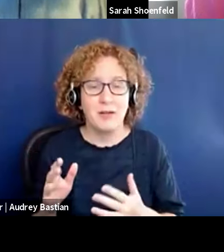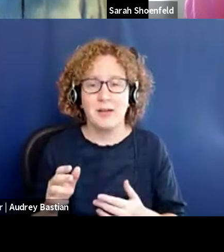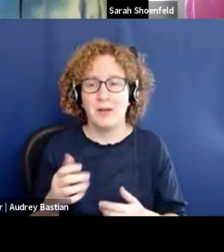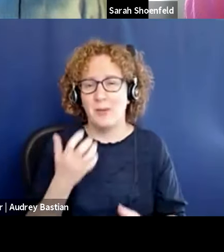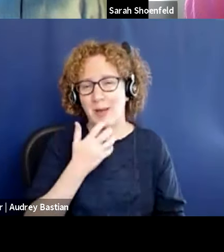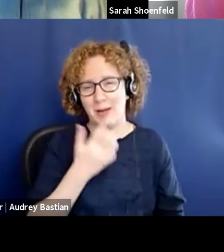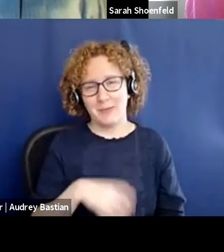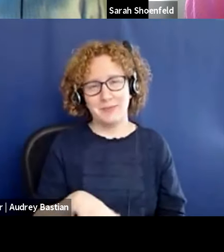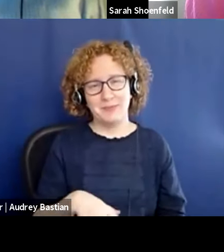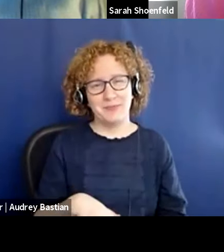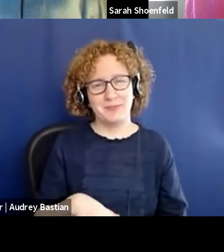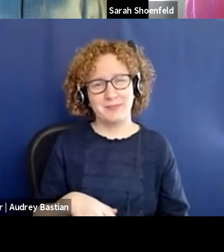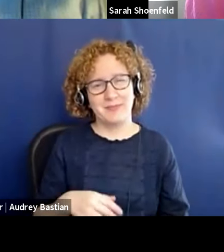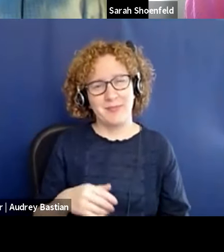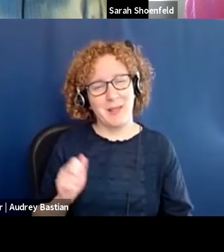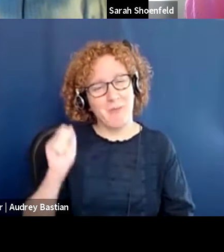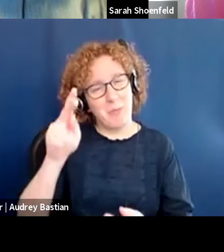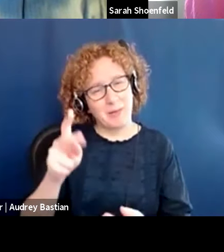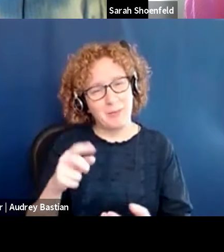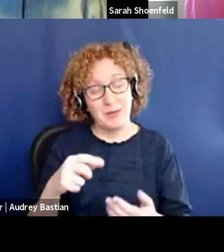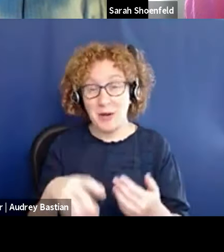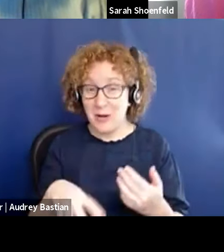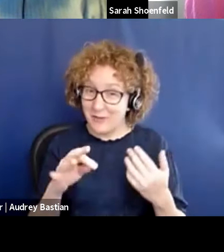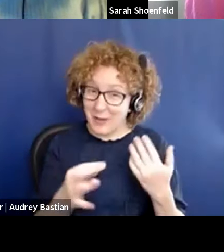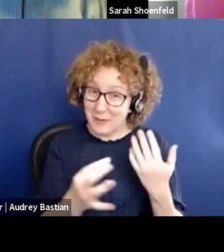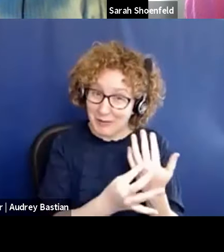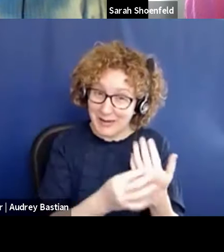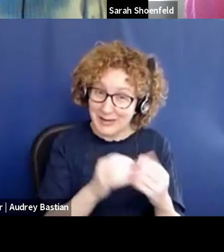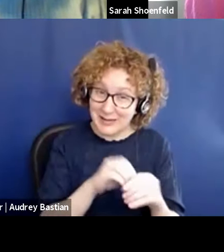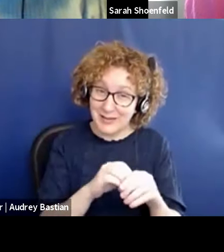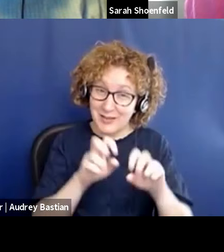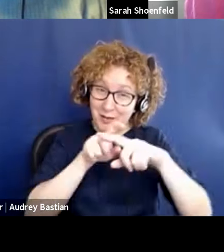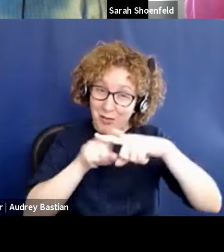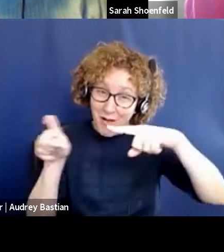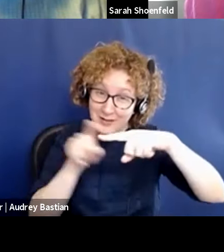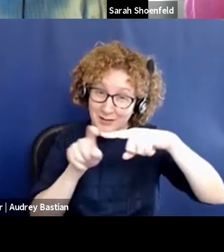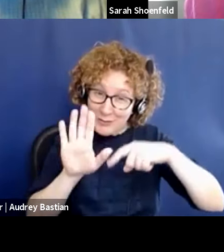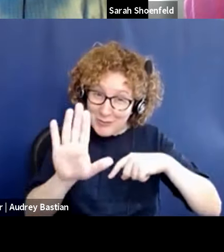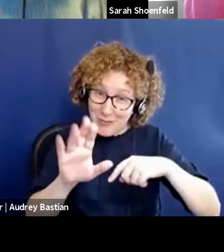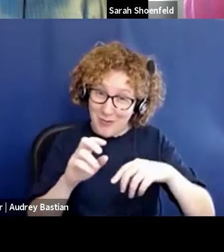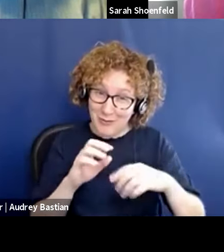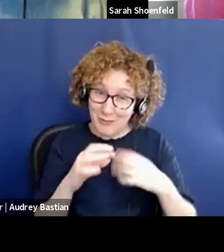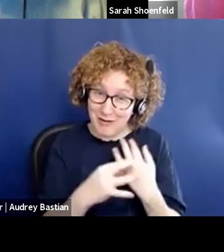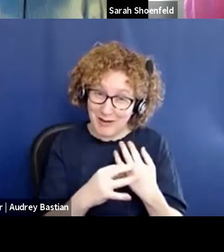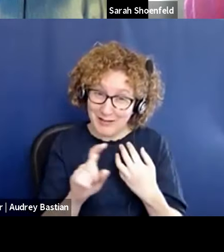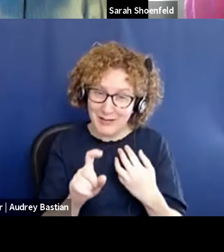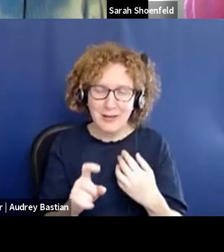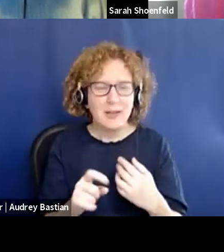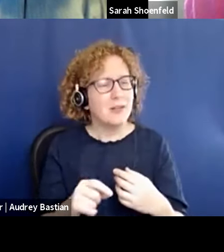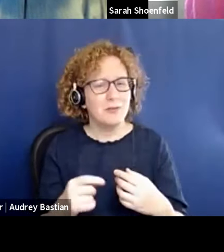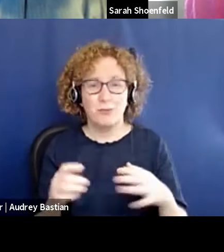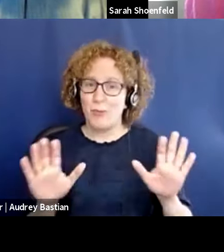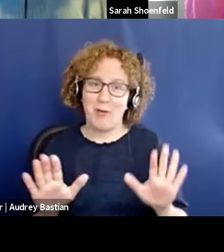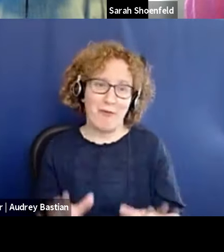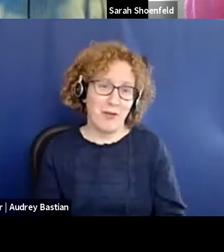Wow. And it was like, I gave it back to her. I said, we found this ring in the closet. You know, is it your ring? I know. It was